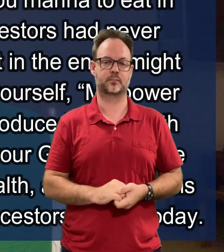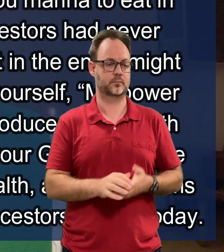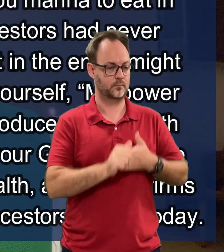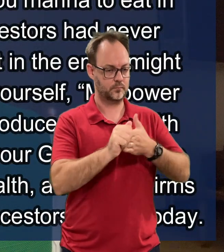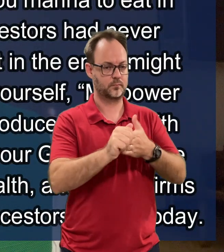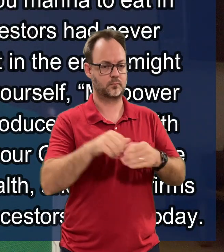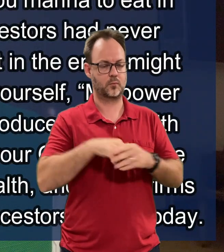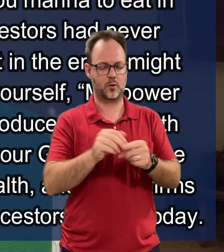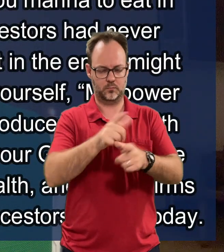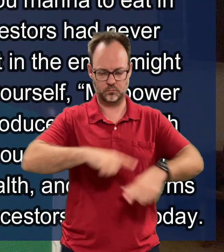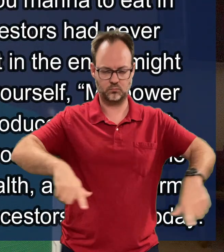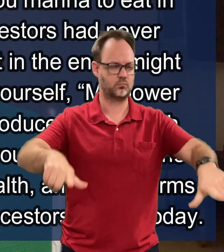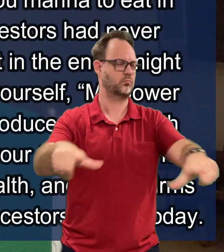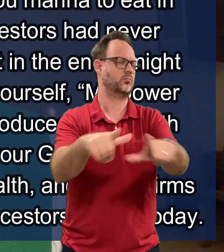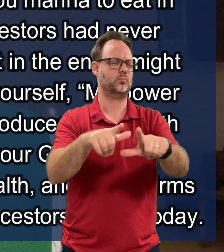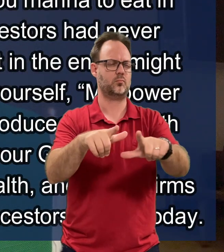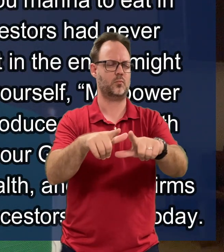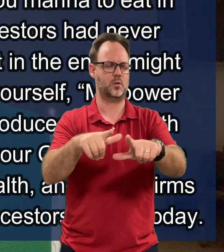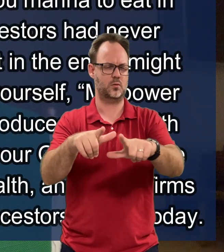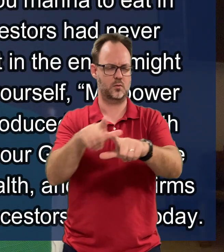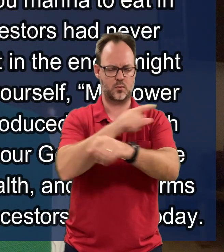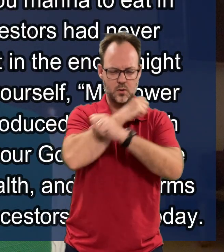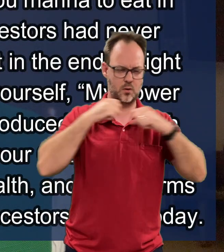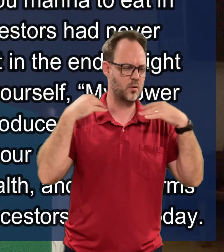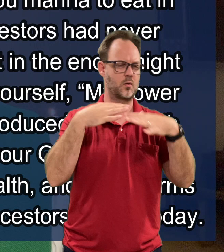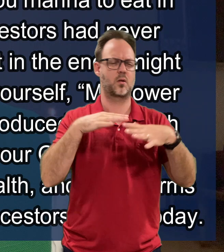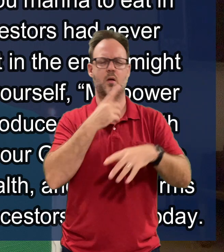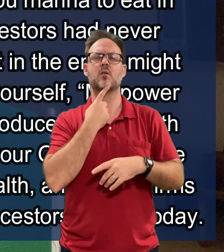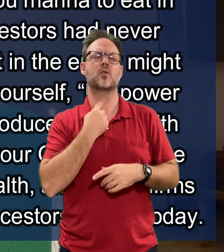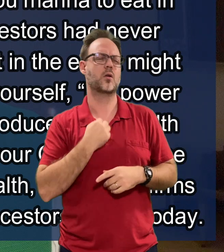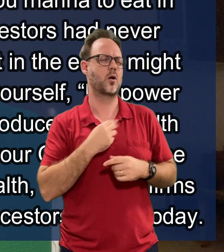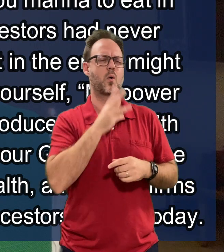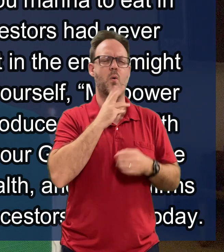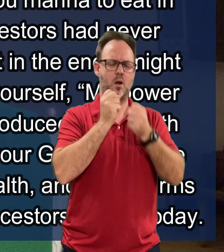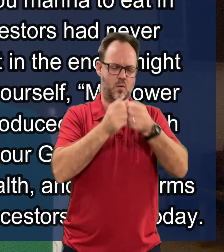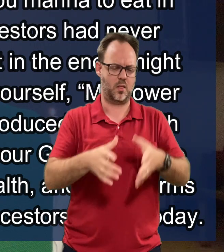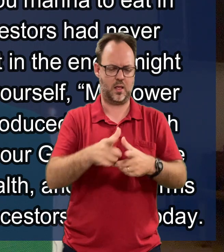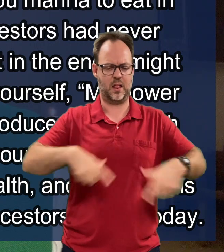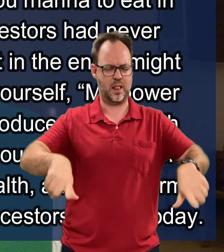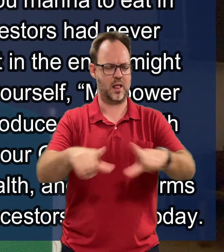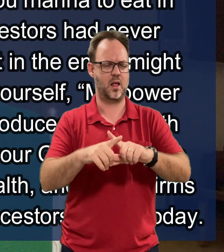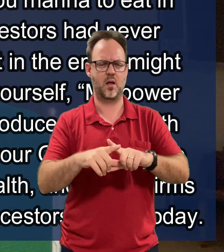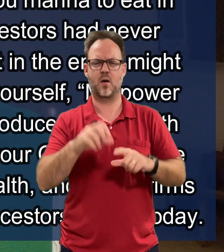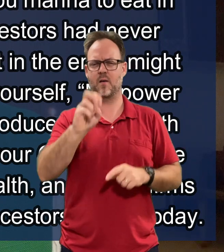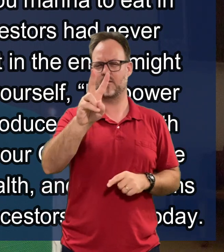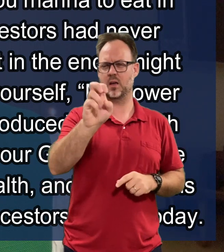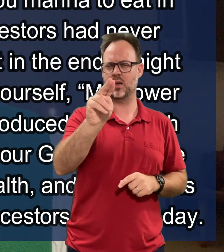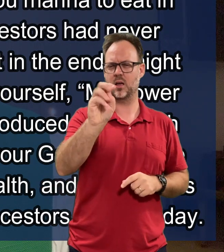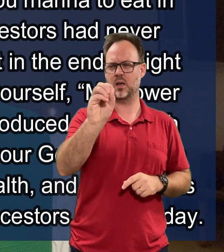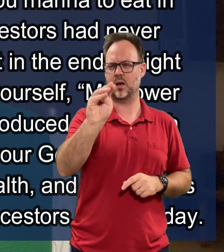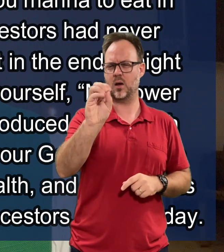you through the vast and dreadful wilderness, that thirsty and waterless land, with its venomous snakes